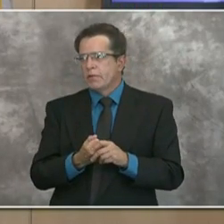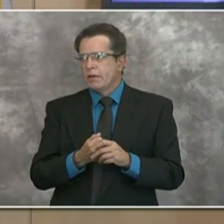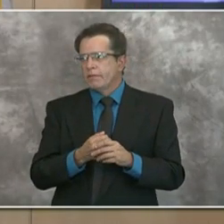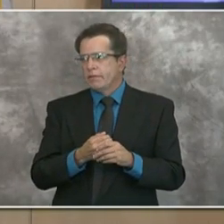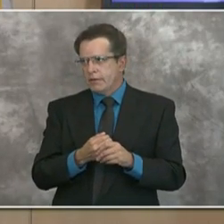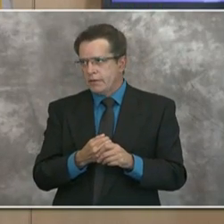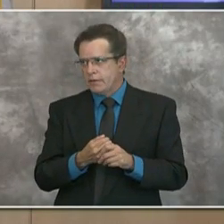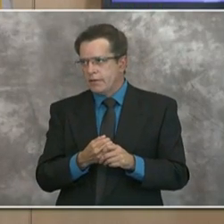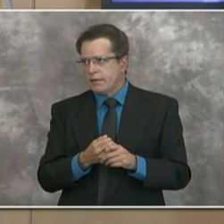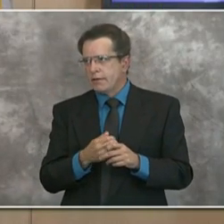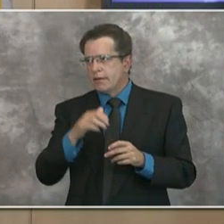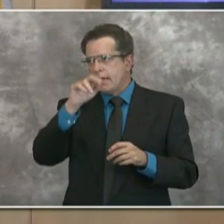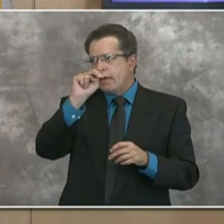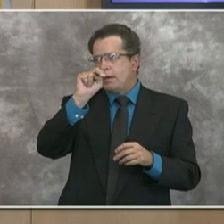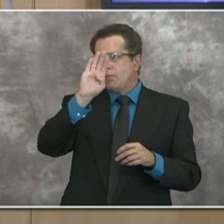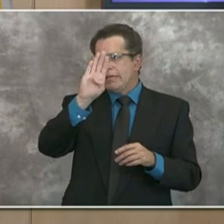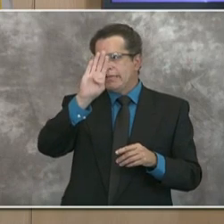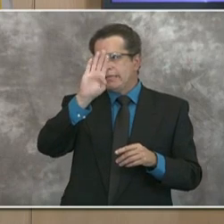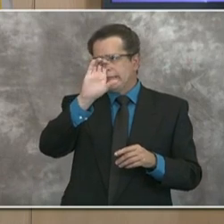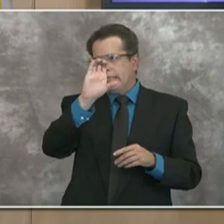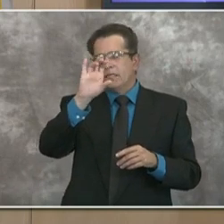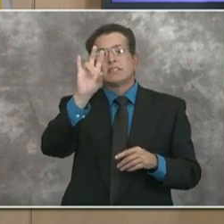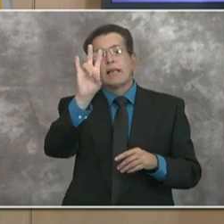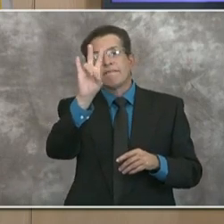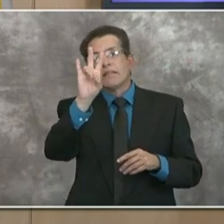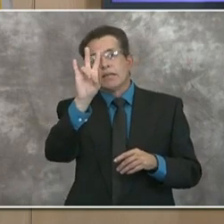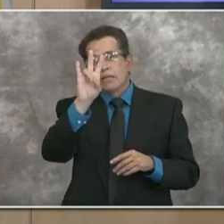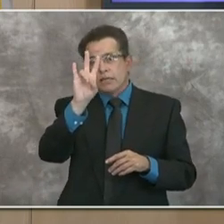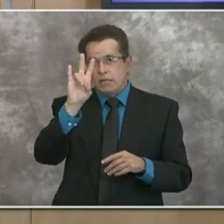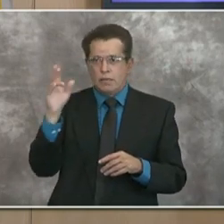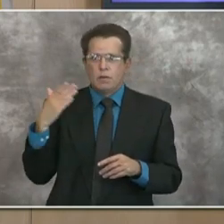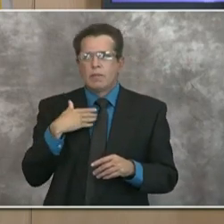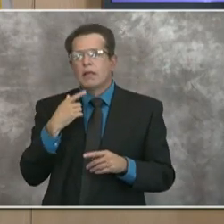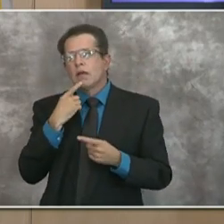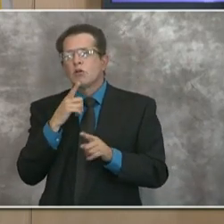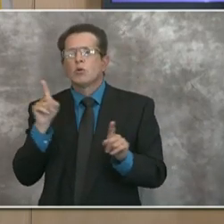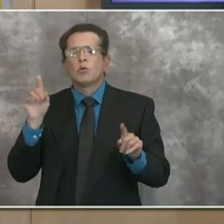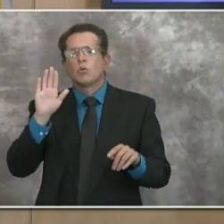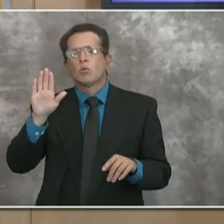Alexis Riveras, NBC7, please state your question.